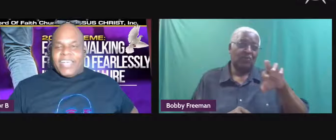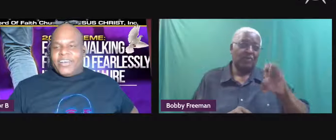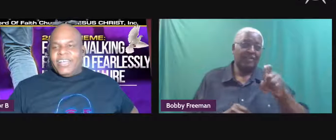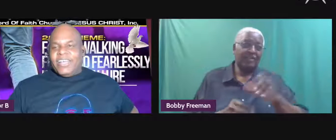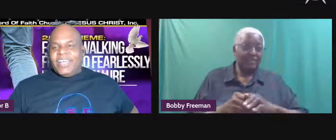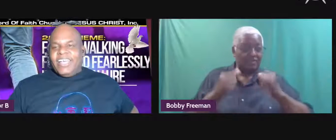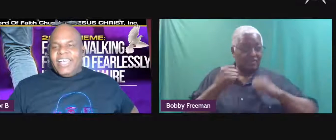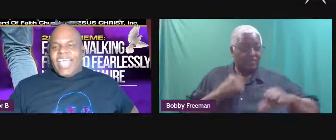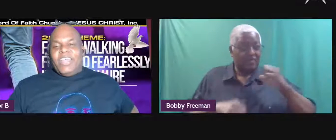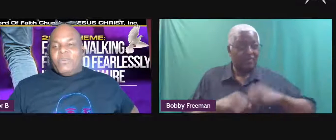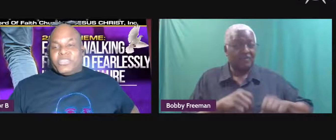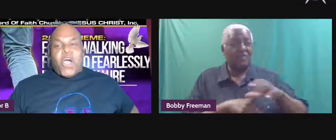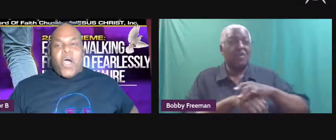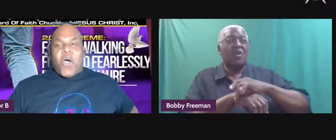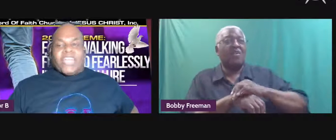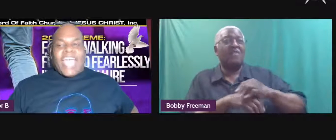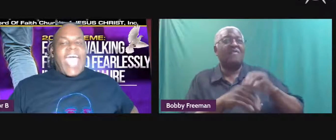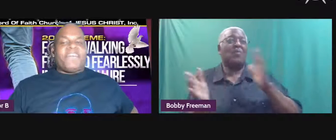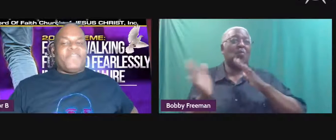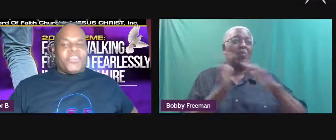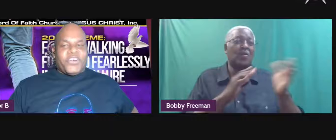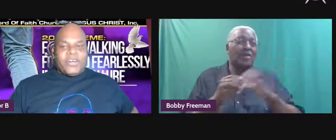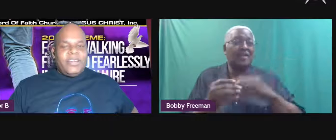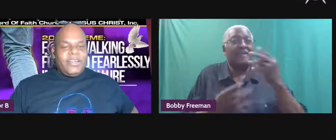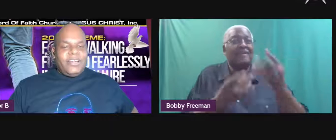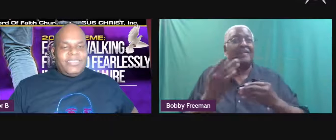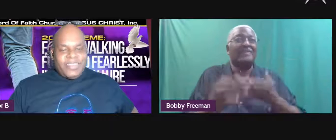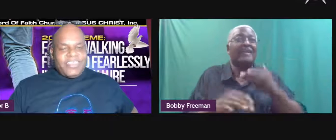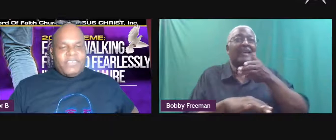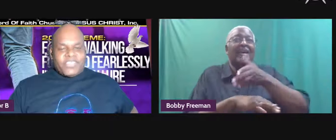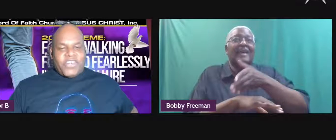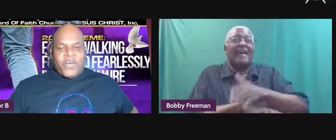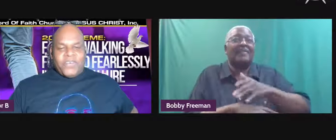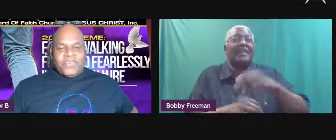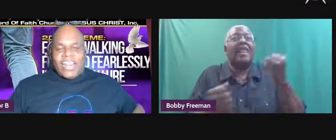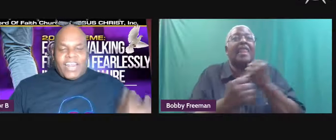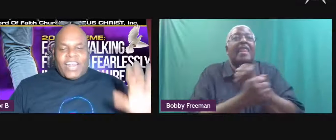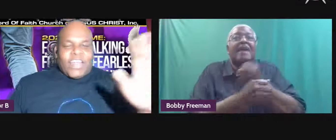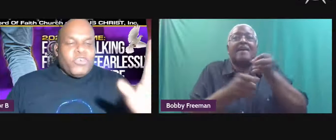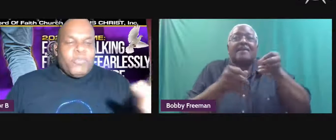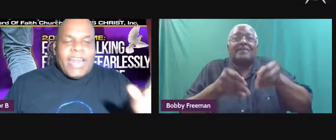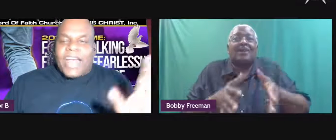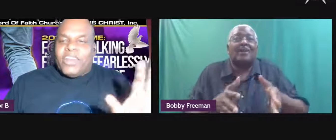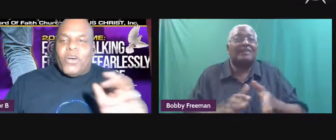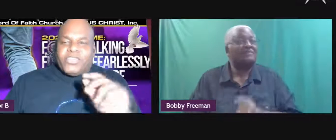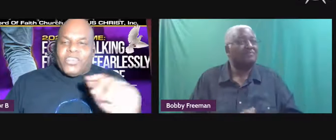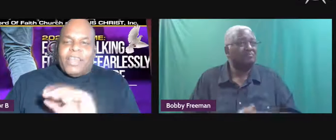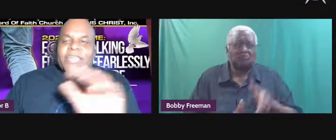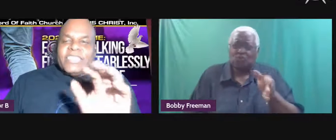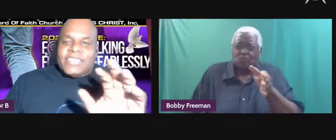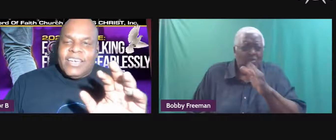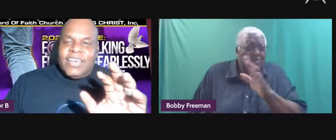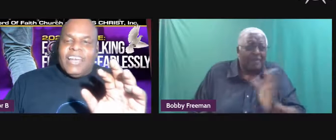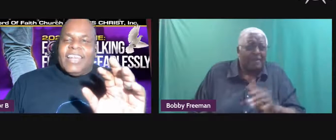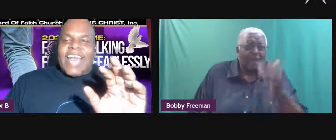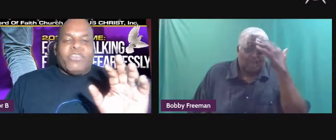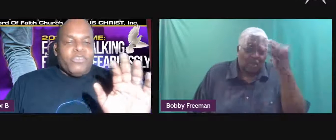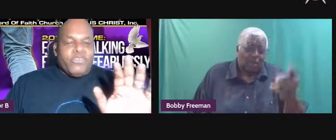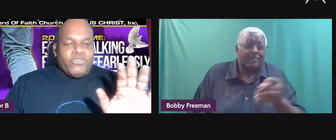and Fire. And it was called After the Love Is Gone. Now, you may not know it. So